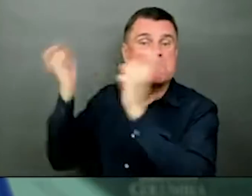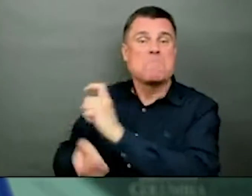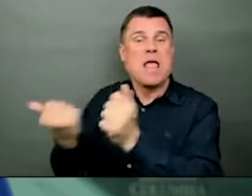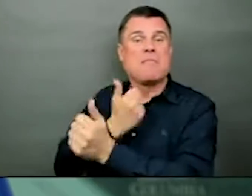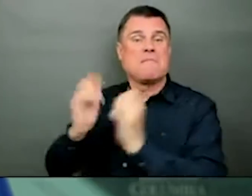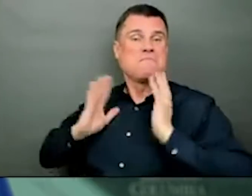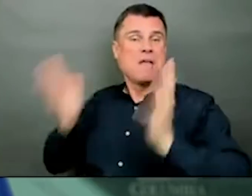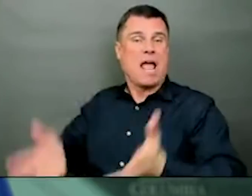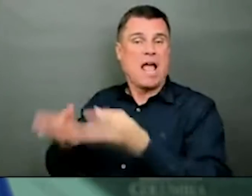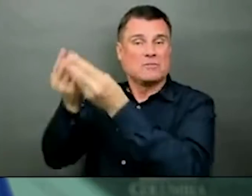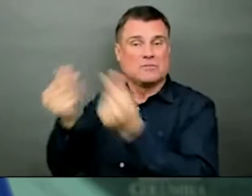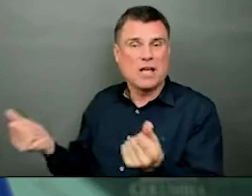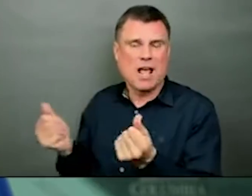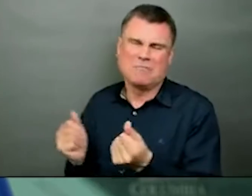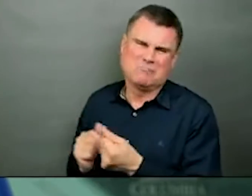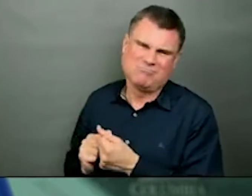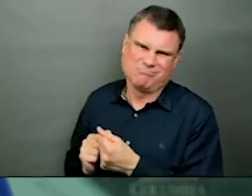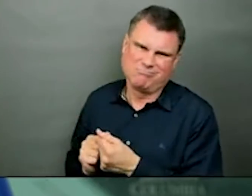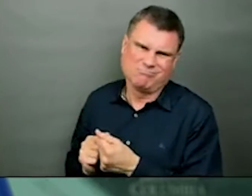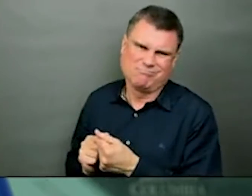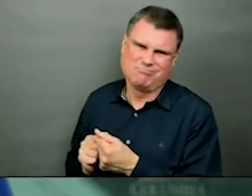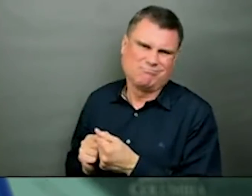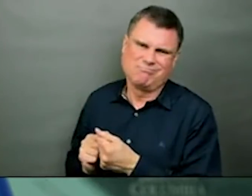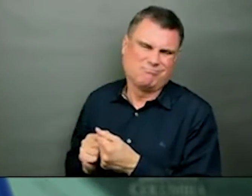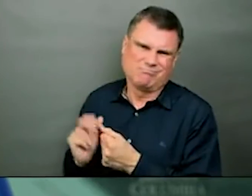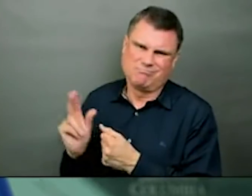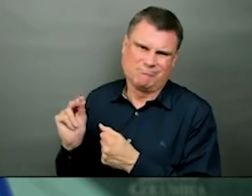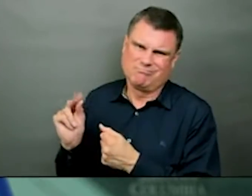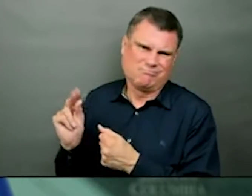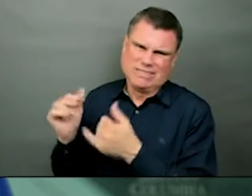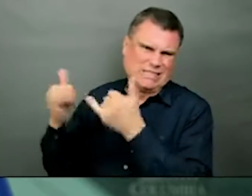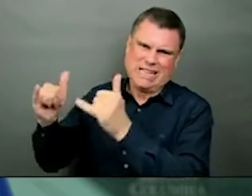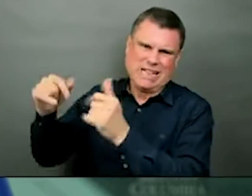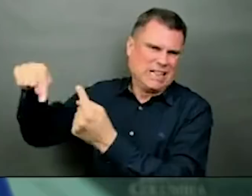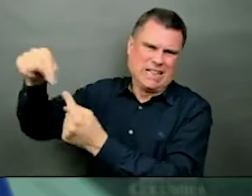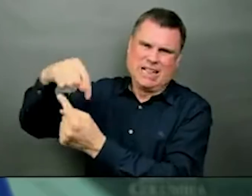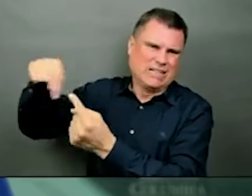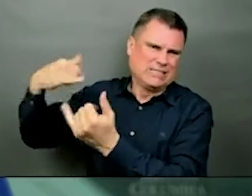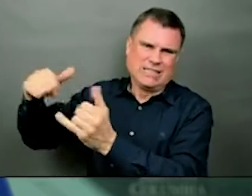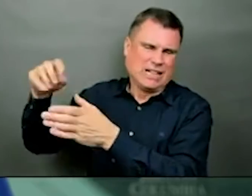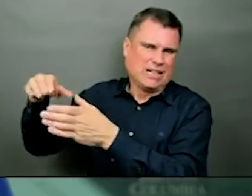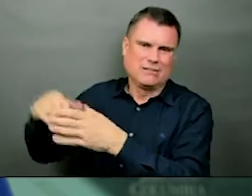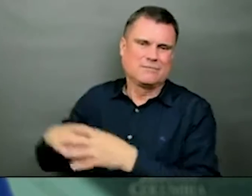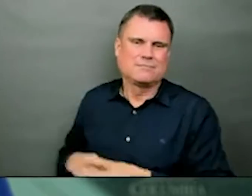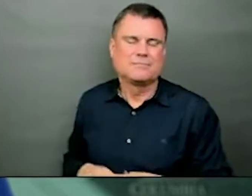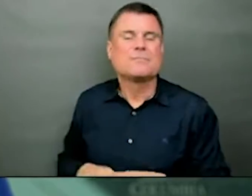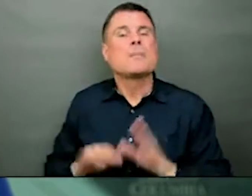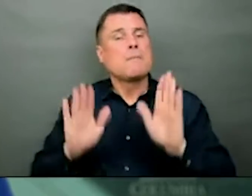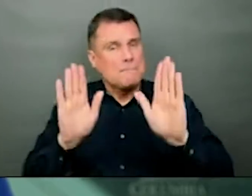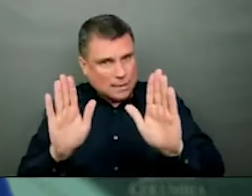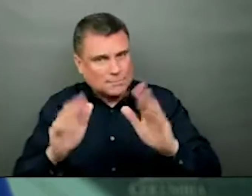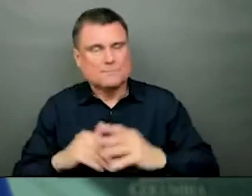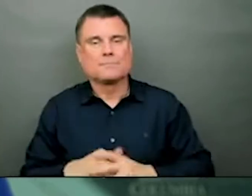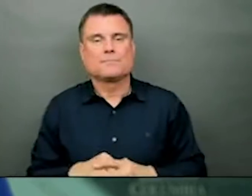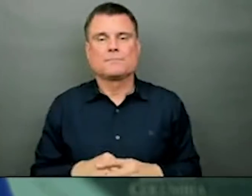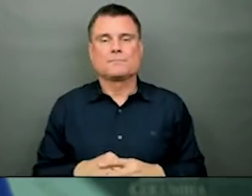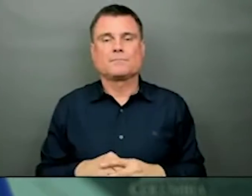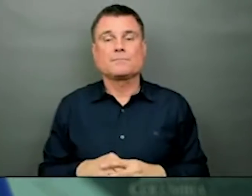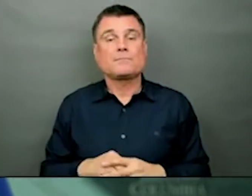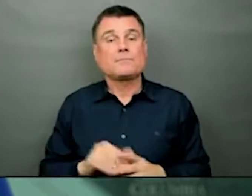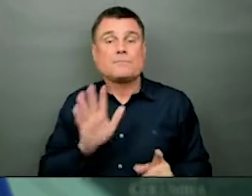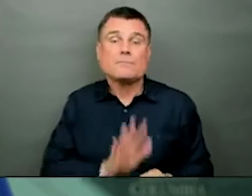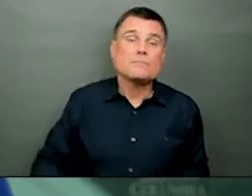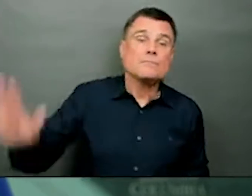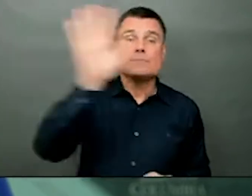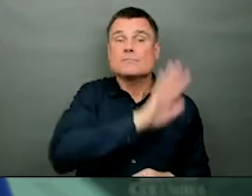together. And there's a long way to go in this pandemic, a lot of work left to be done, and a